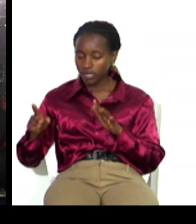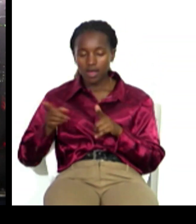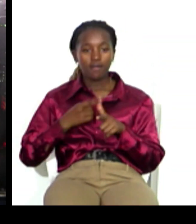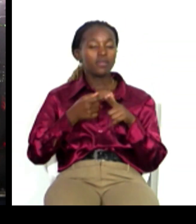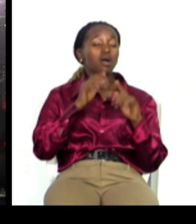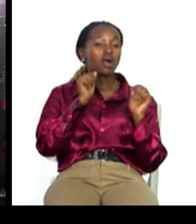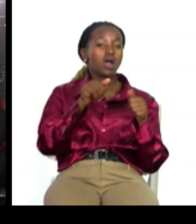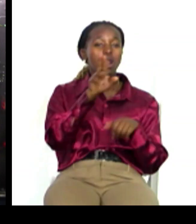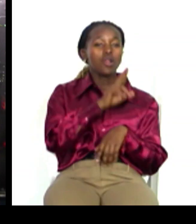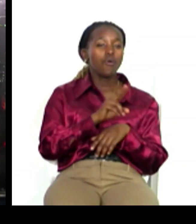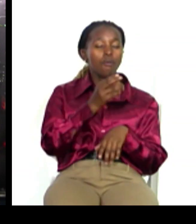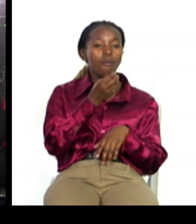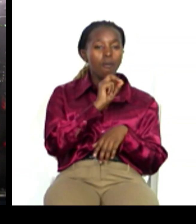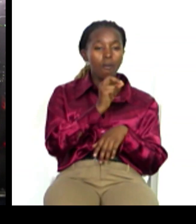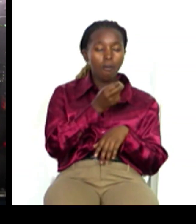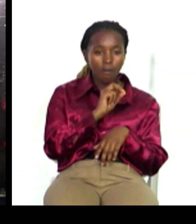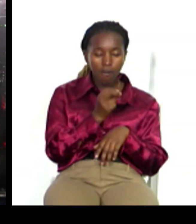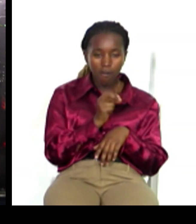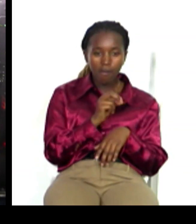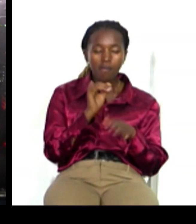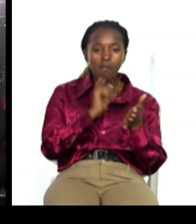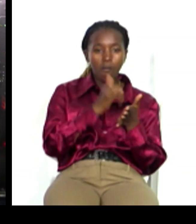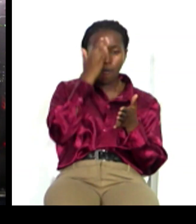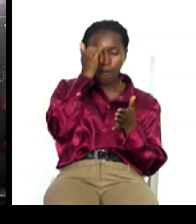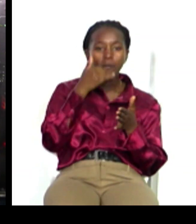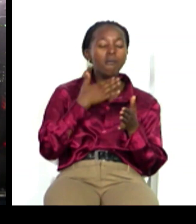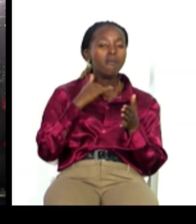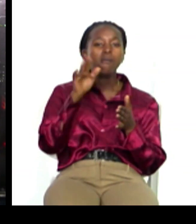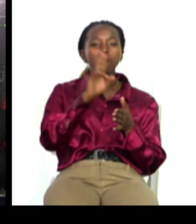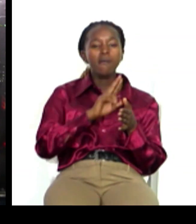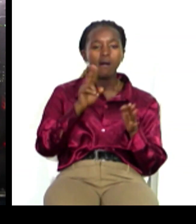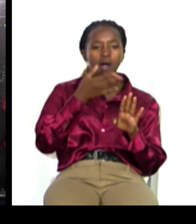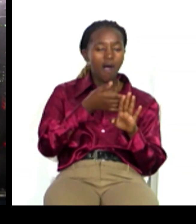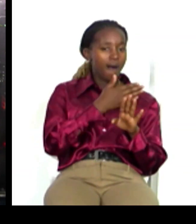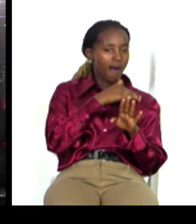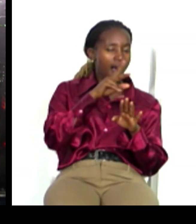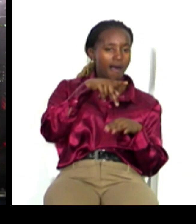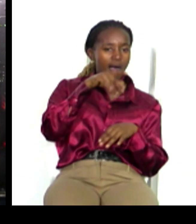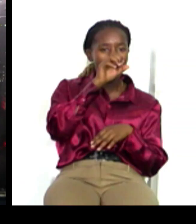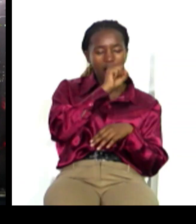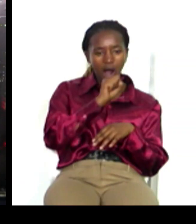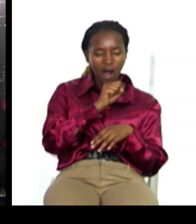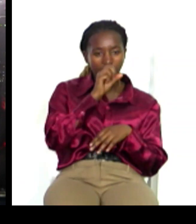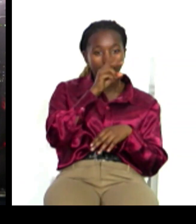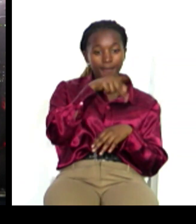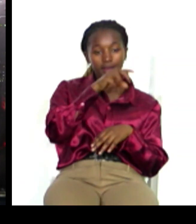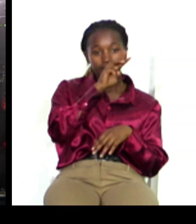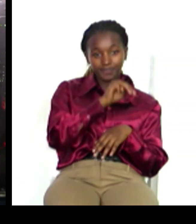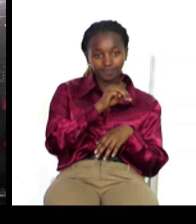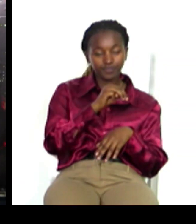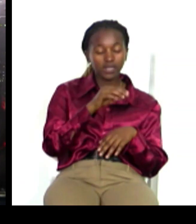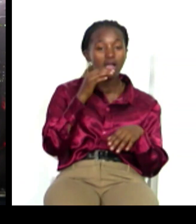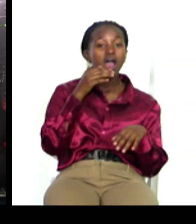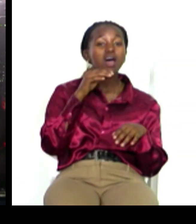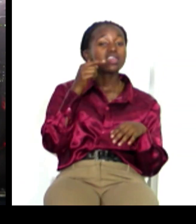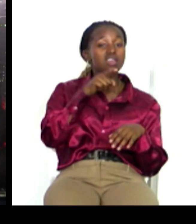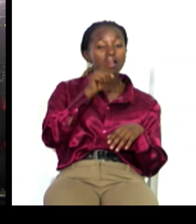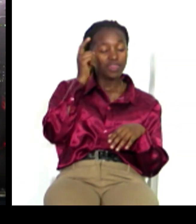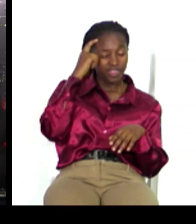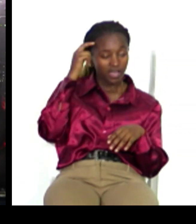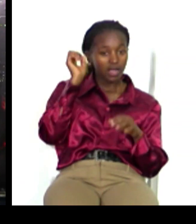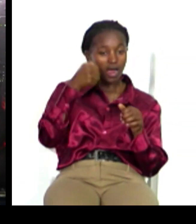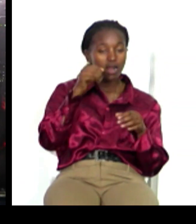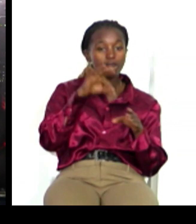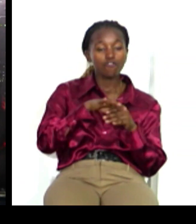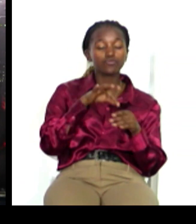the former prime minister who is Raila Amolo Odinga wins the AU seat, kura yote ya Nyanza anaenda kupata. This is the method that the